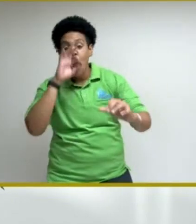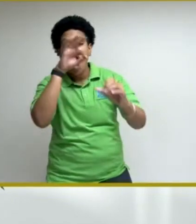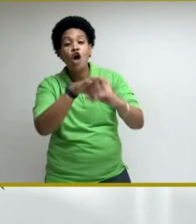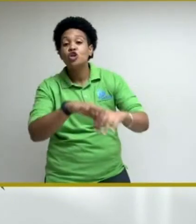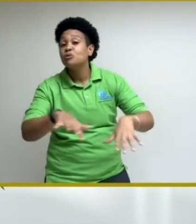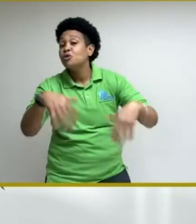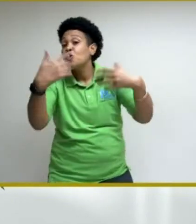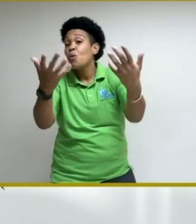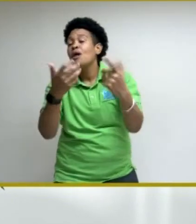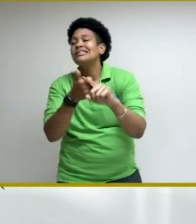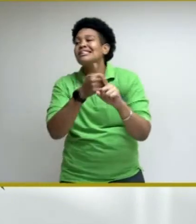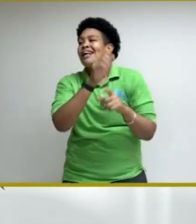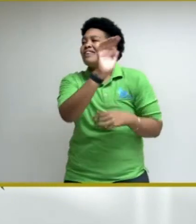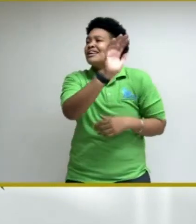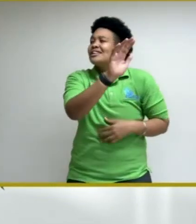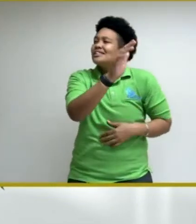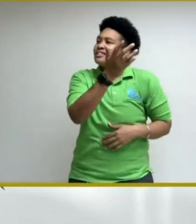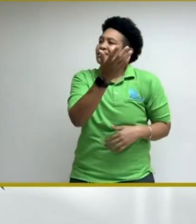to its